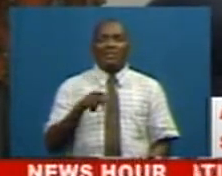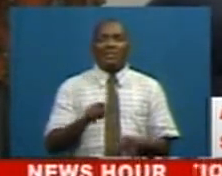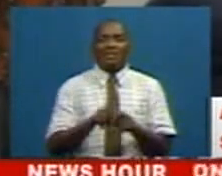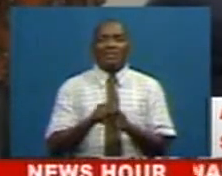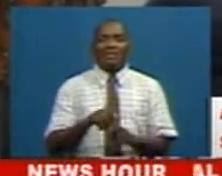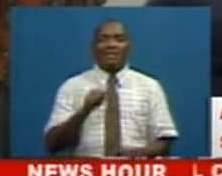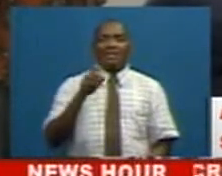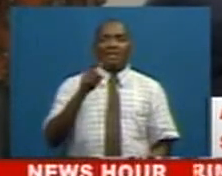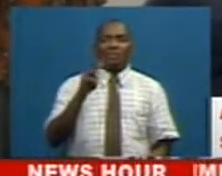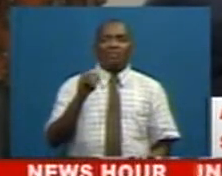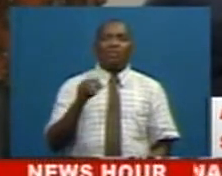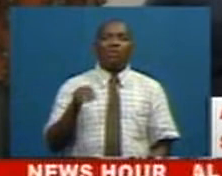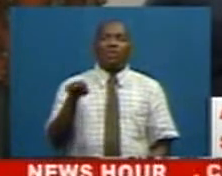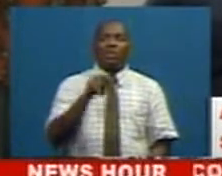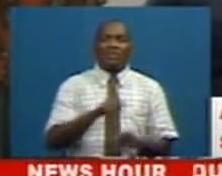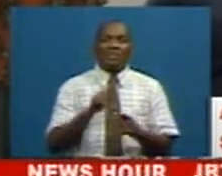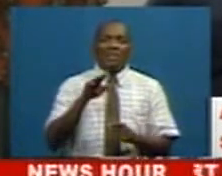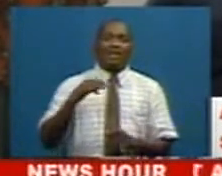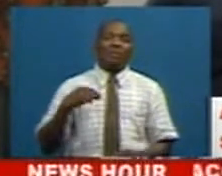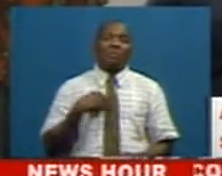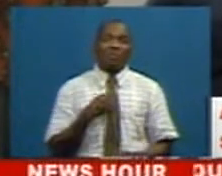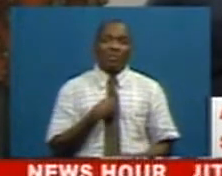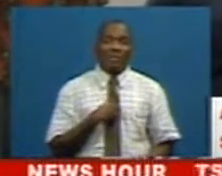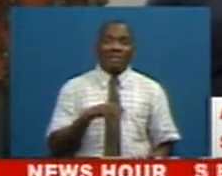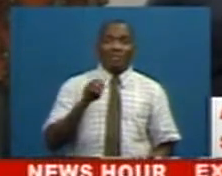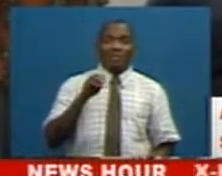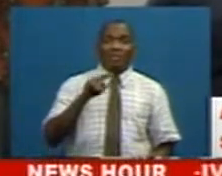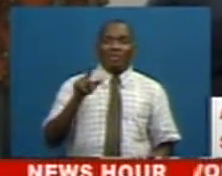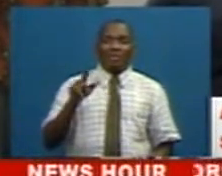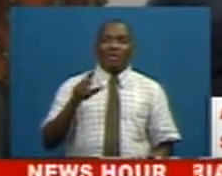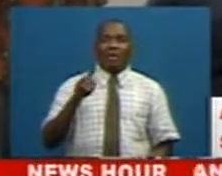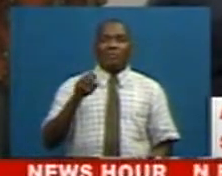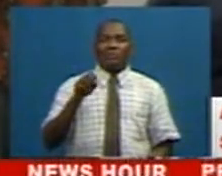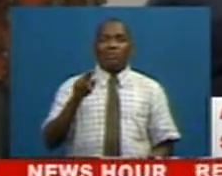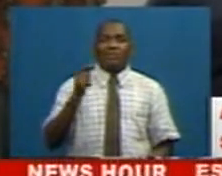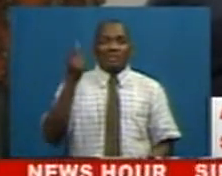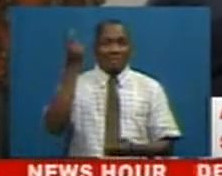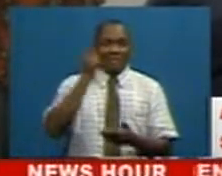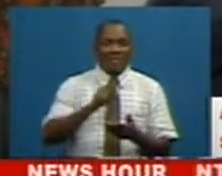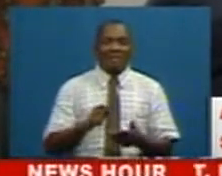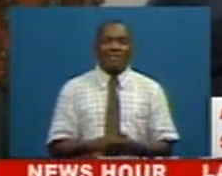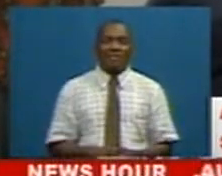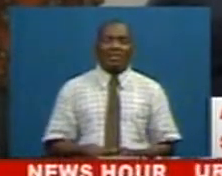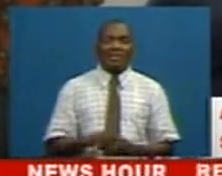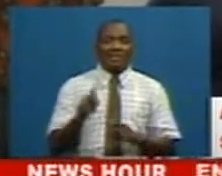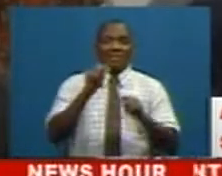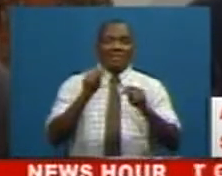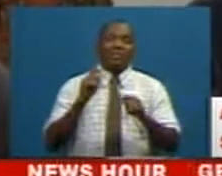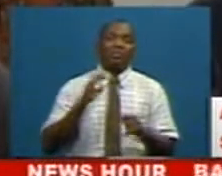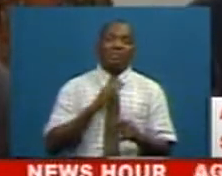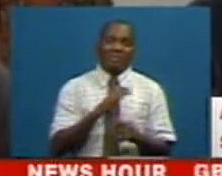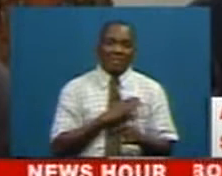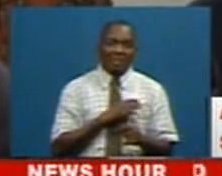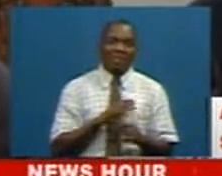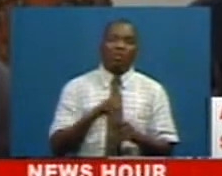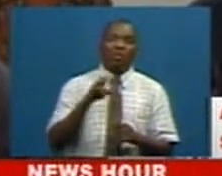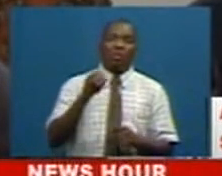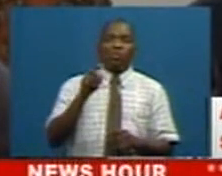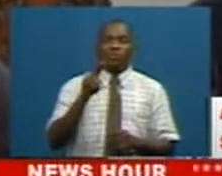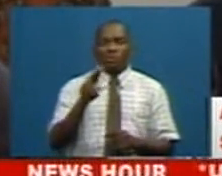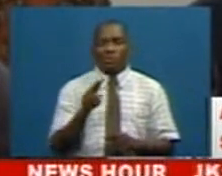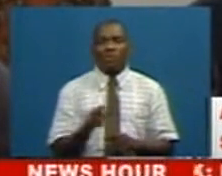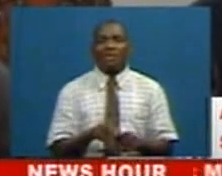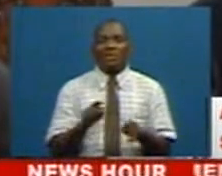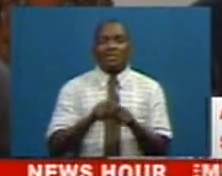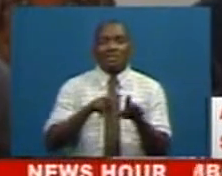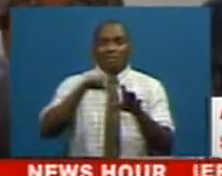Mr. Adam Munkaila as members. Mr. Emmanuel Dasuberi is the secretary. The technical committee has Dr. Wusu Ansah